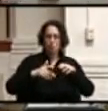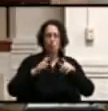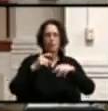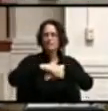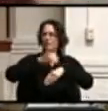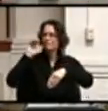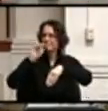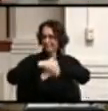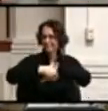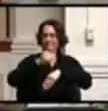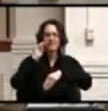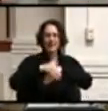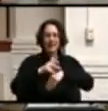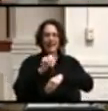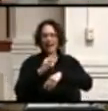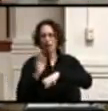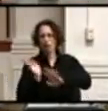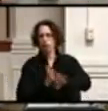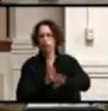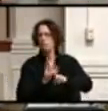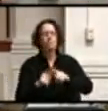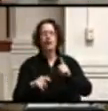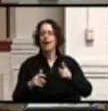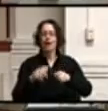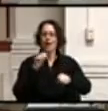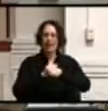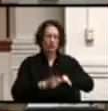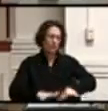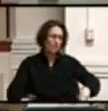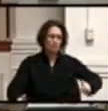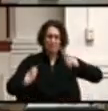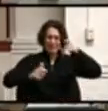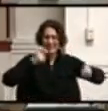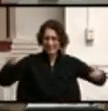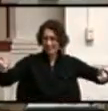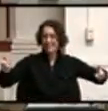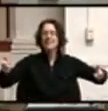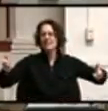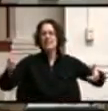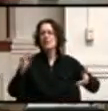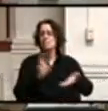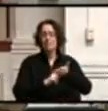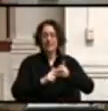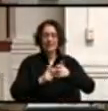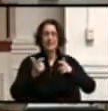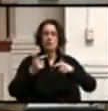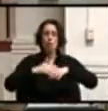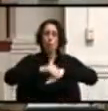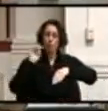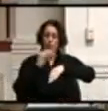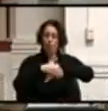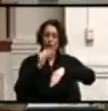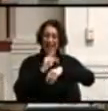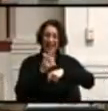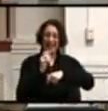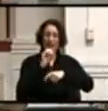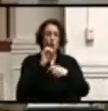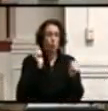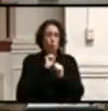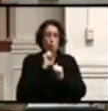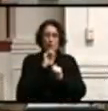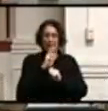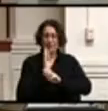slab radiating heat, and it also dries the floor. I mean, you sort of get that benefit out